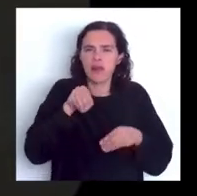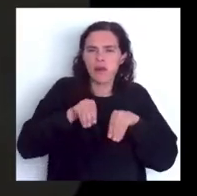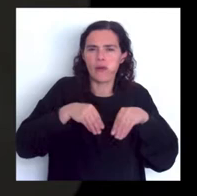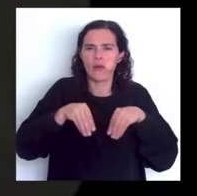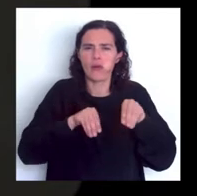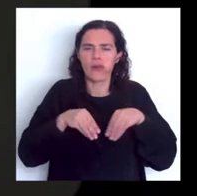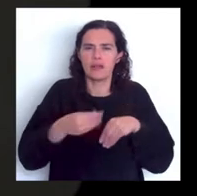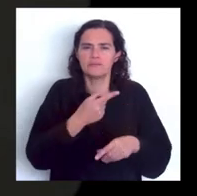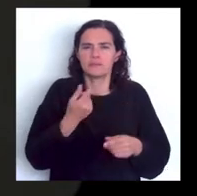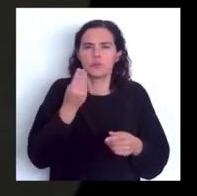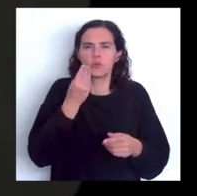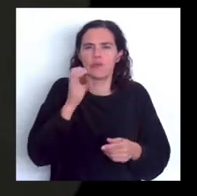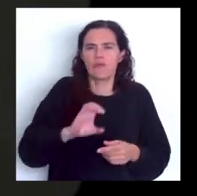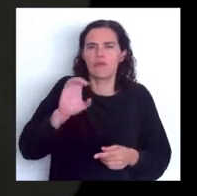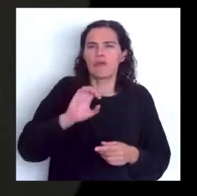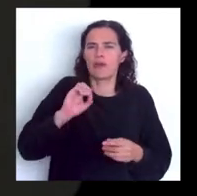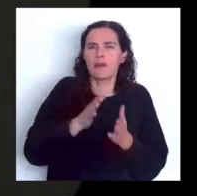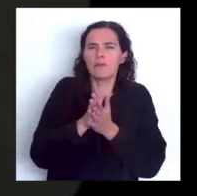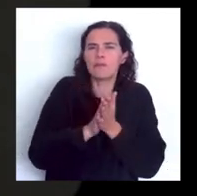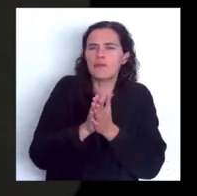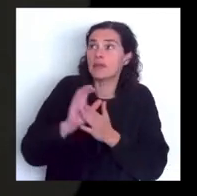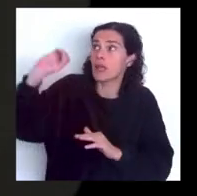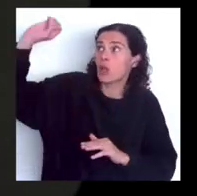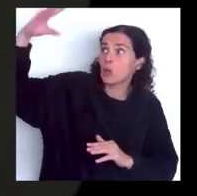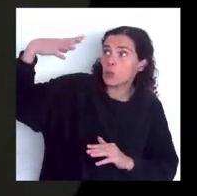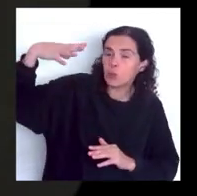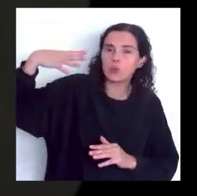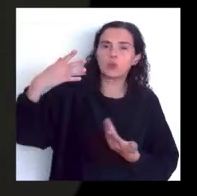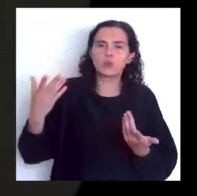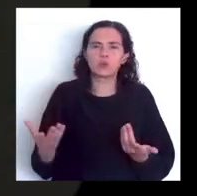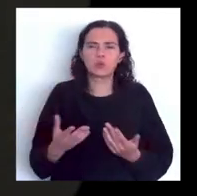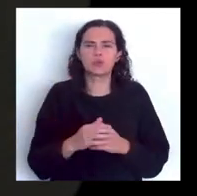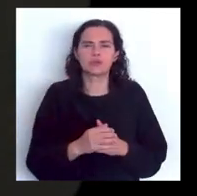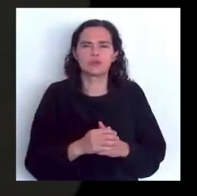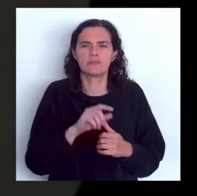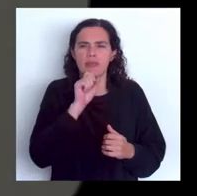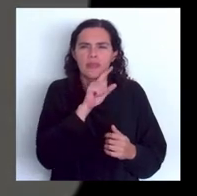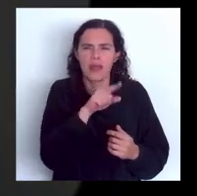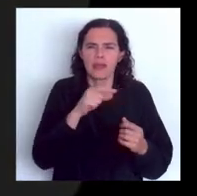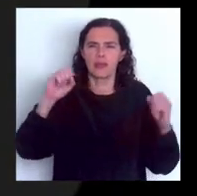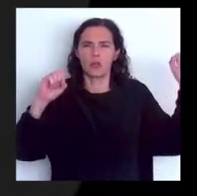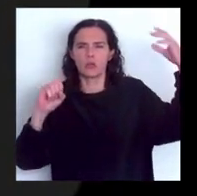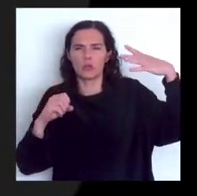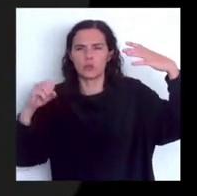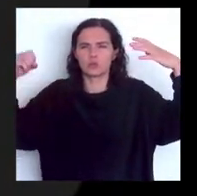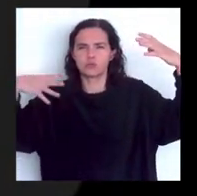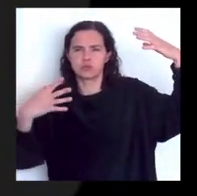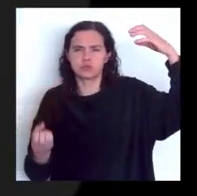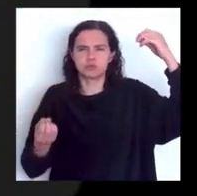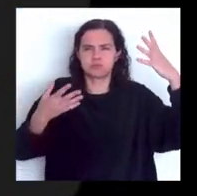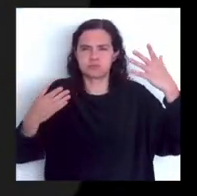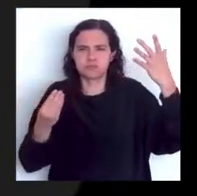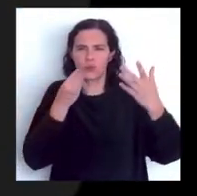this manipulation, the way they use light, their the play between light